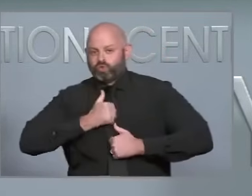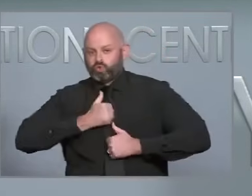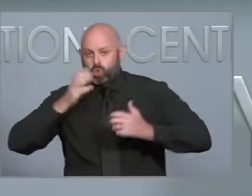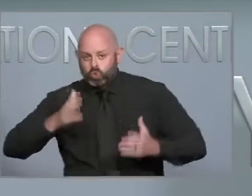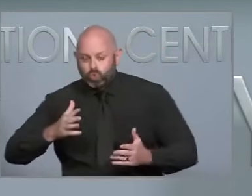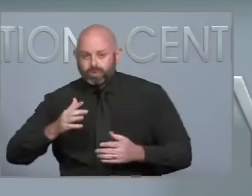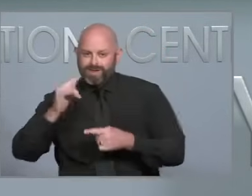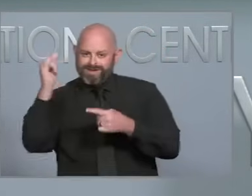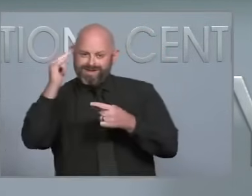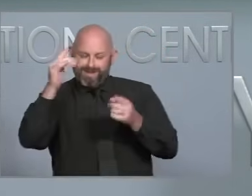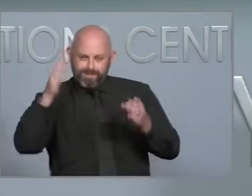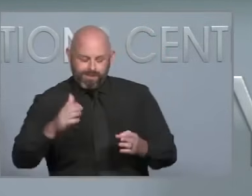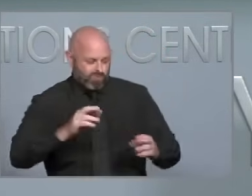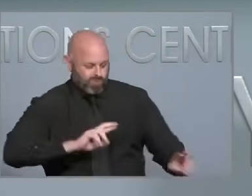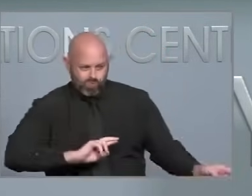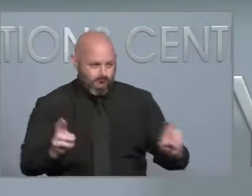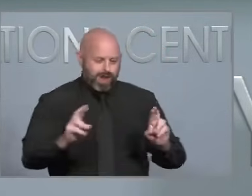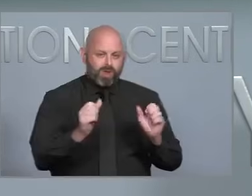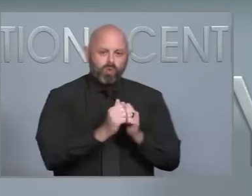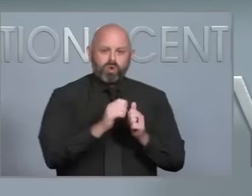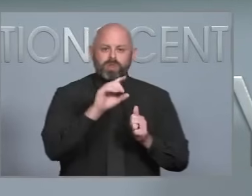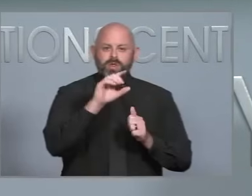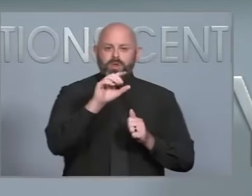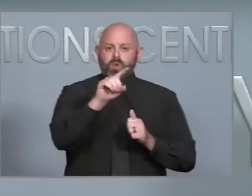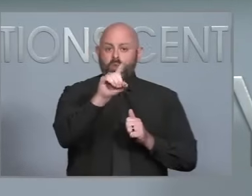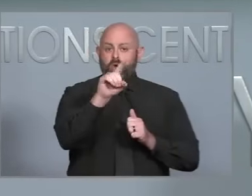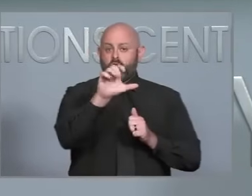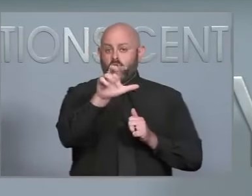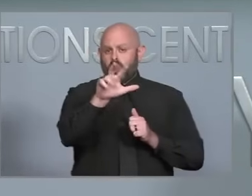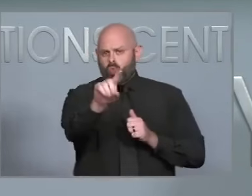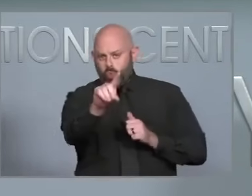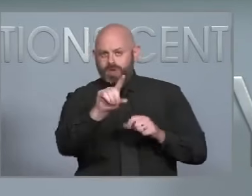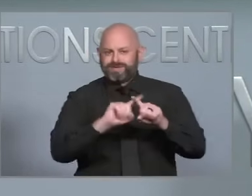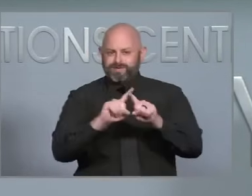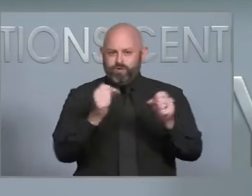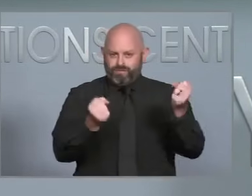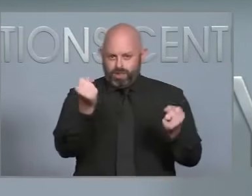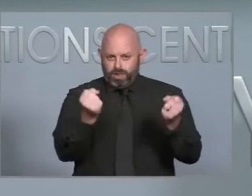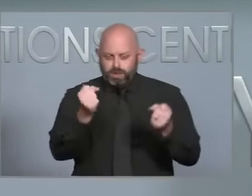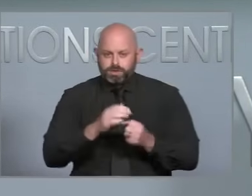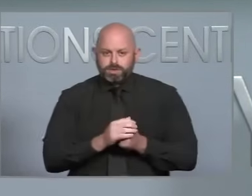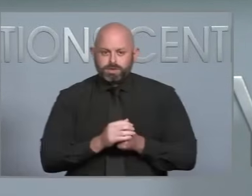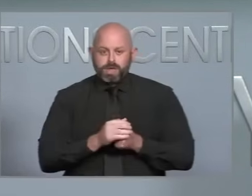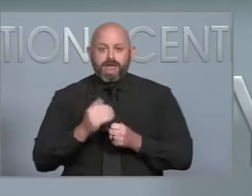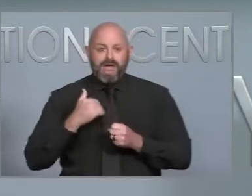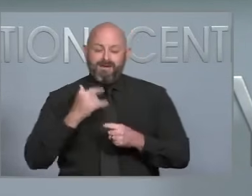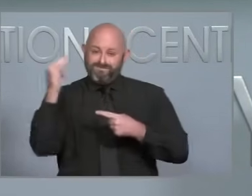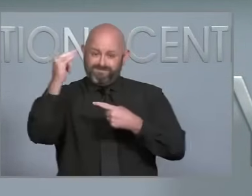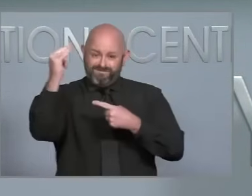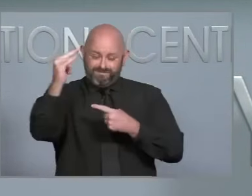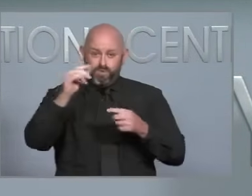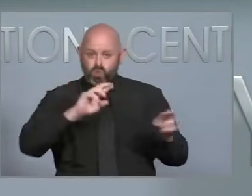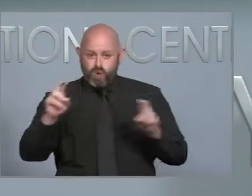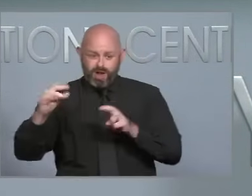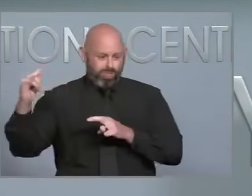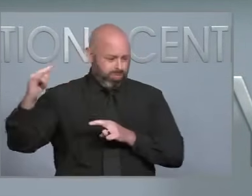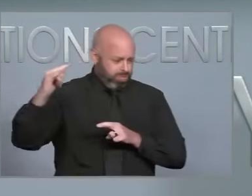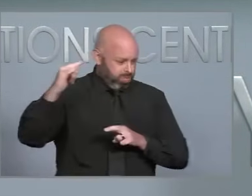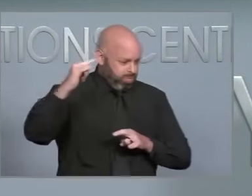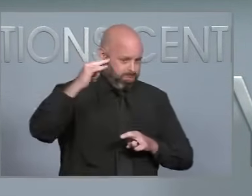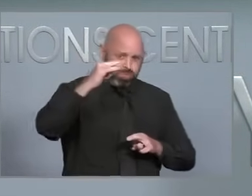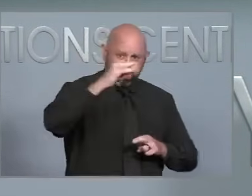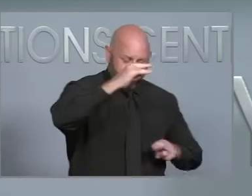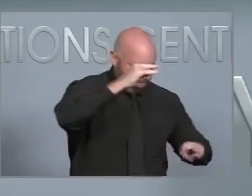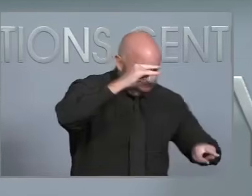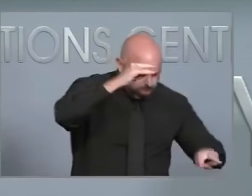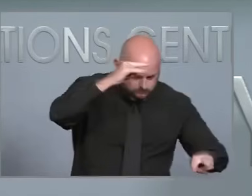on duty with 131 vehicles. We have 13 aircraft ready to deploy when the weather breaks, and we also have some